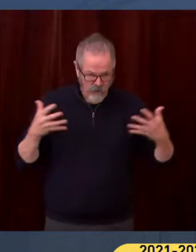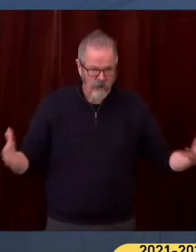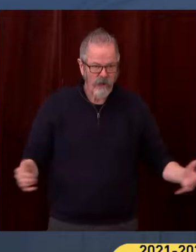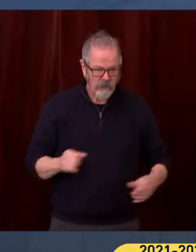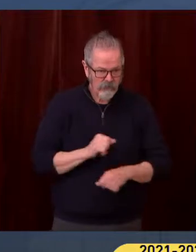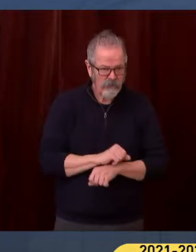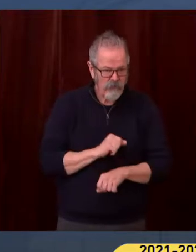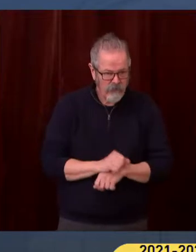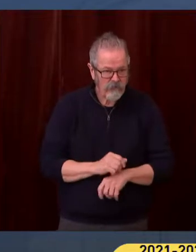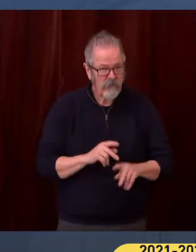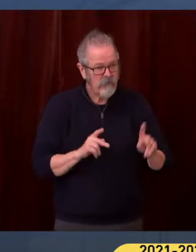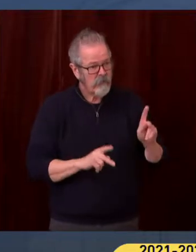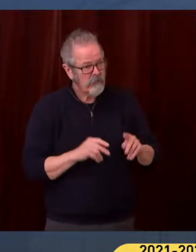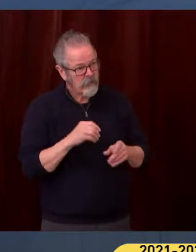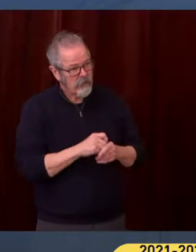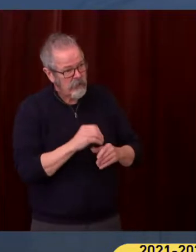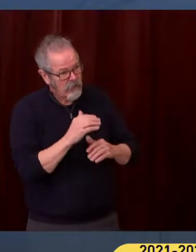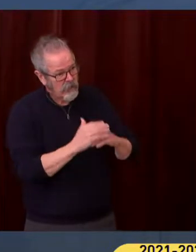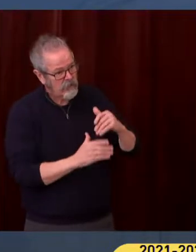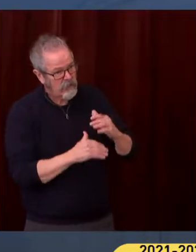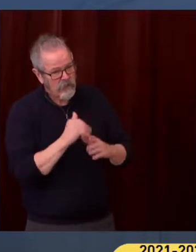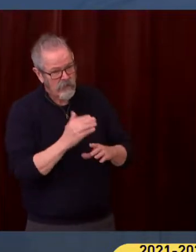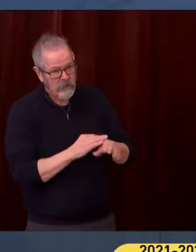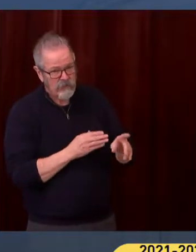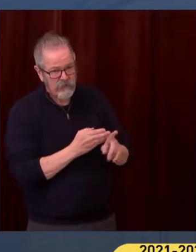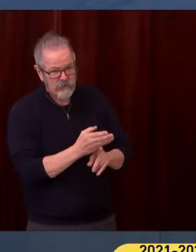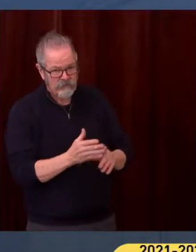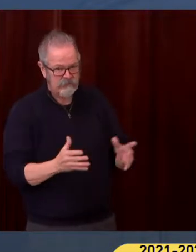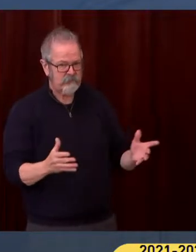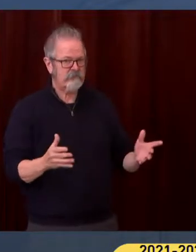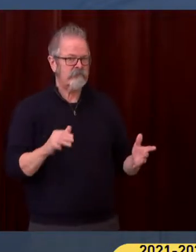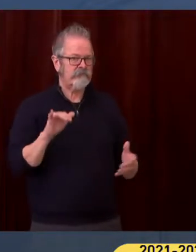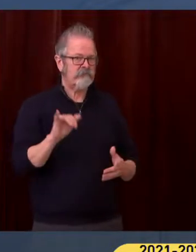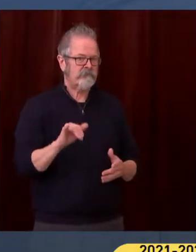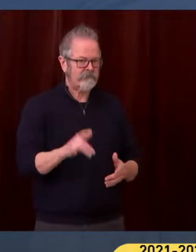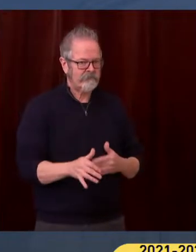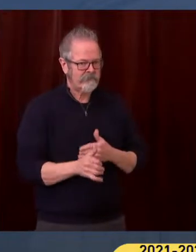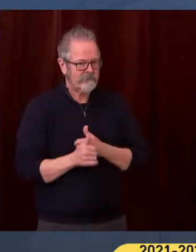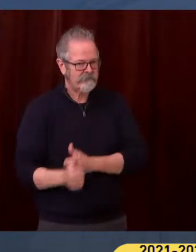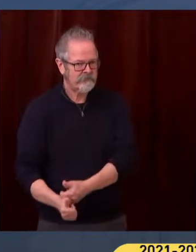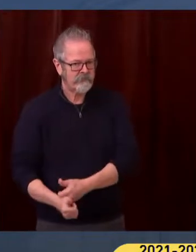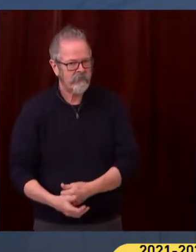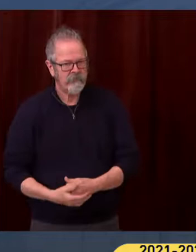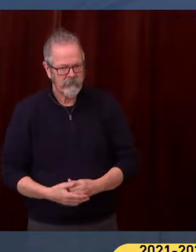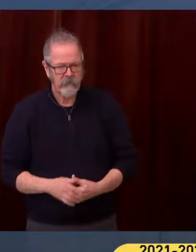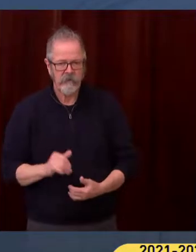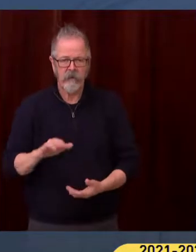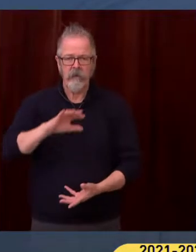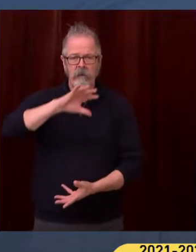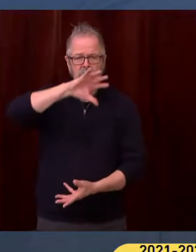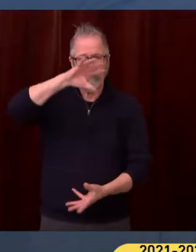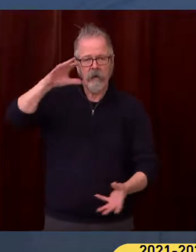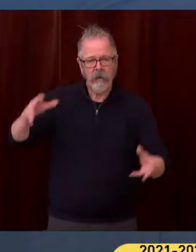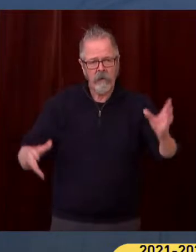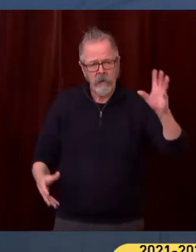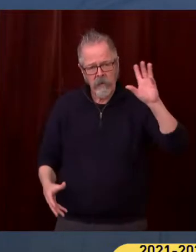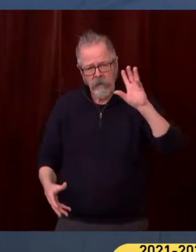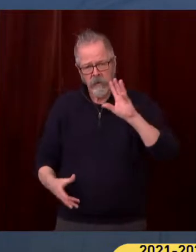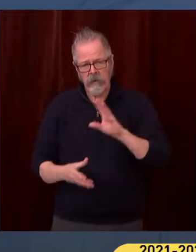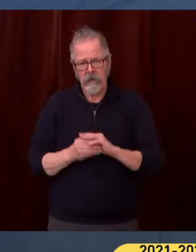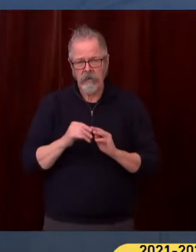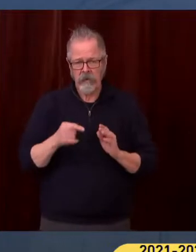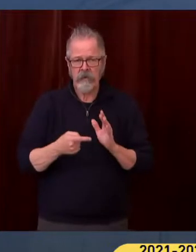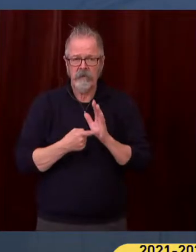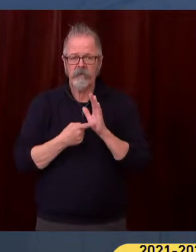breakdown here. these proposals together represent a half billion dollars toward improving health and the environment and creating thousands